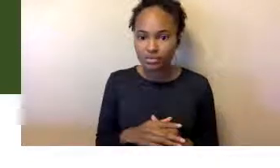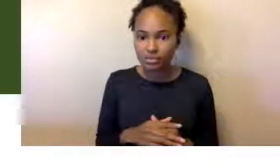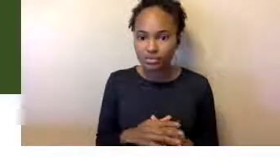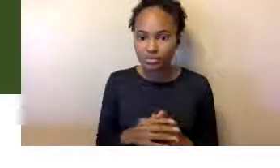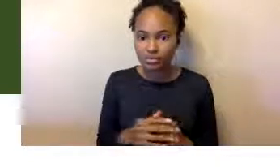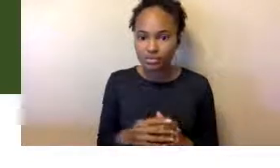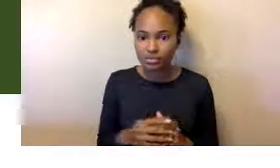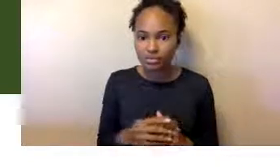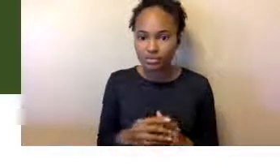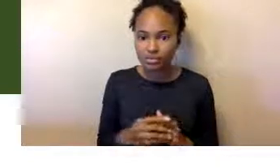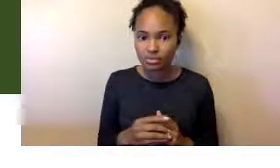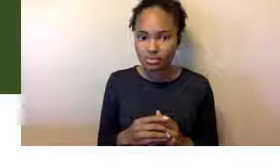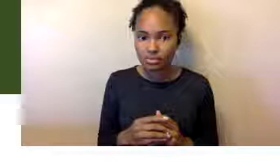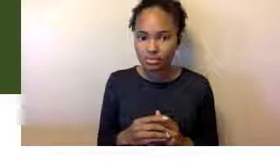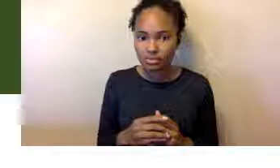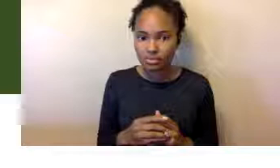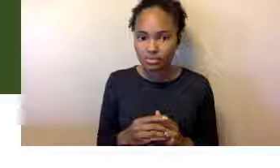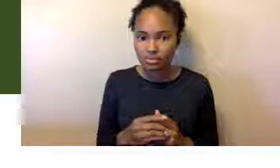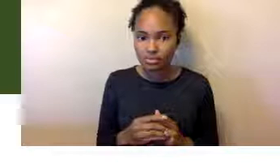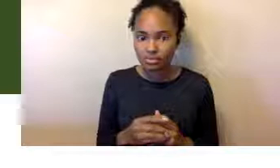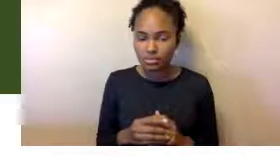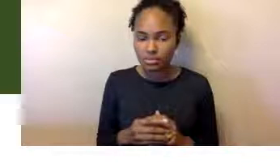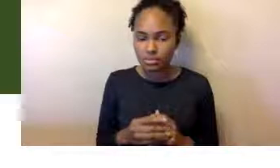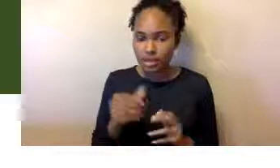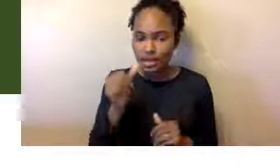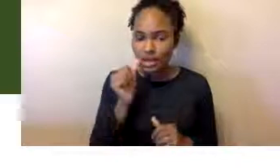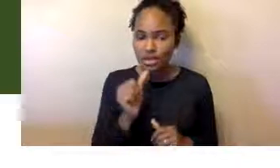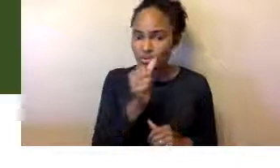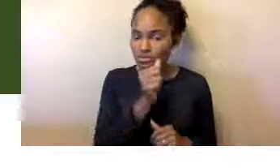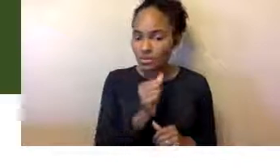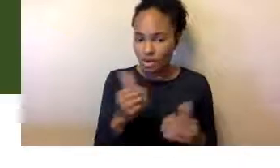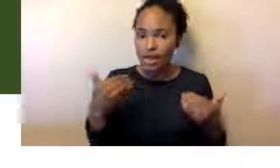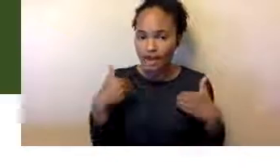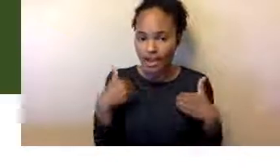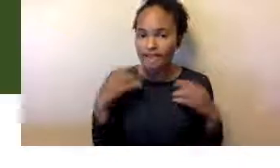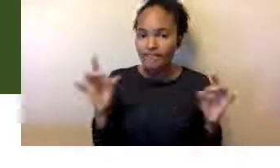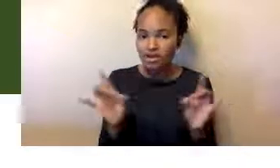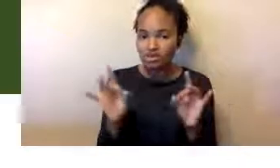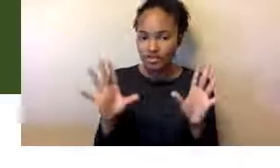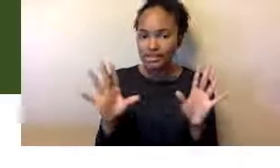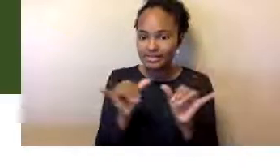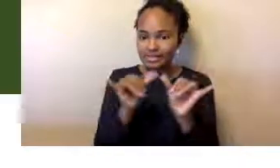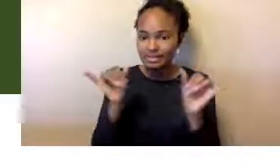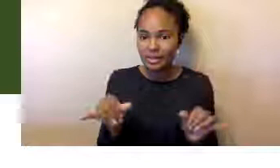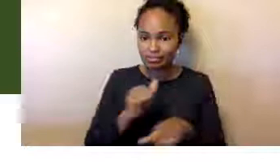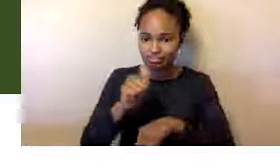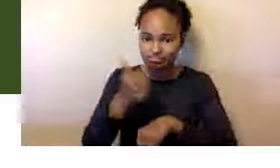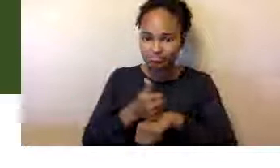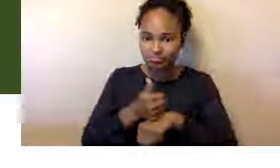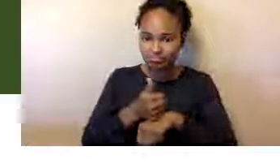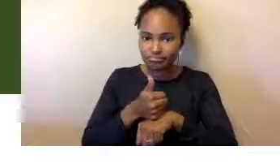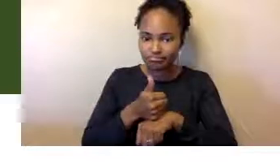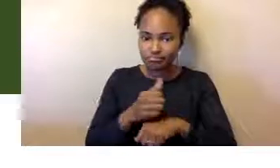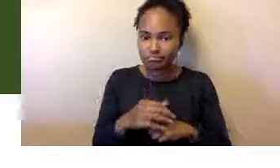a crisis response system. So Arizona does have a crisis-run response, a state-run